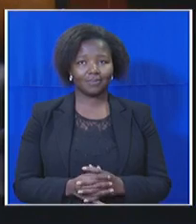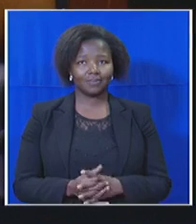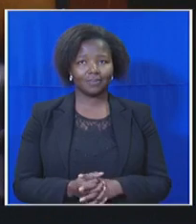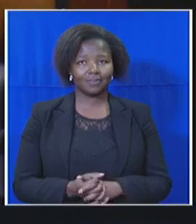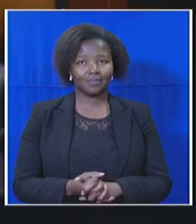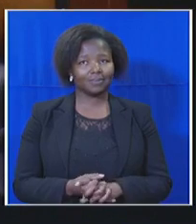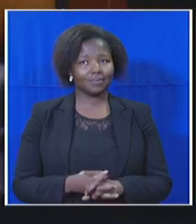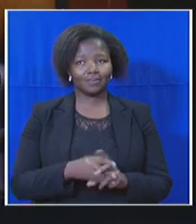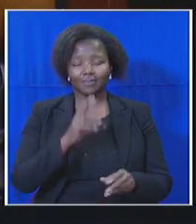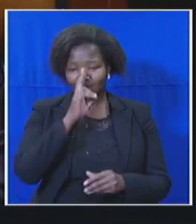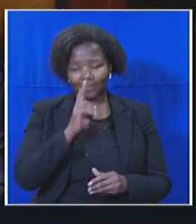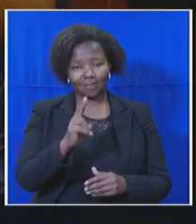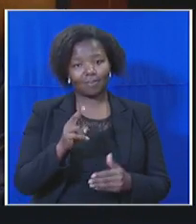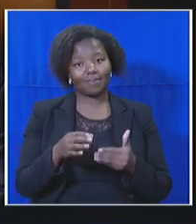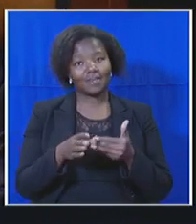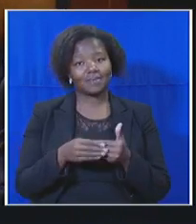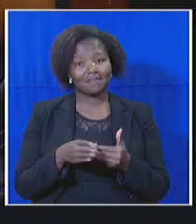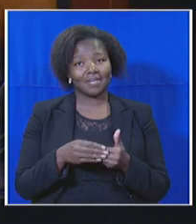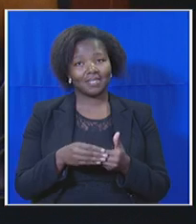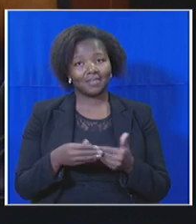Honourable members,